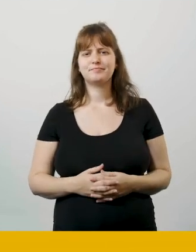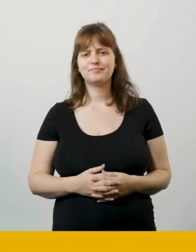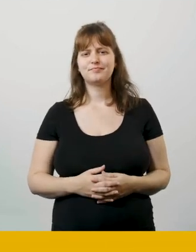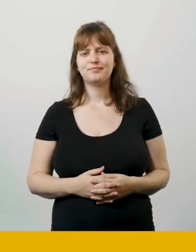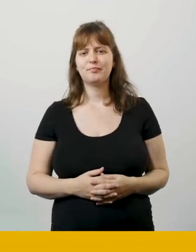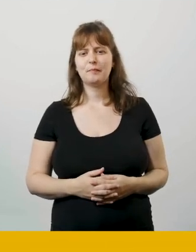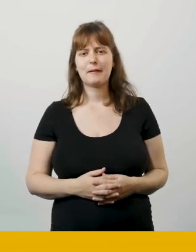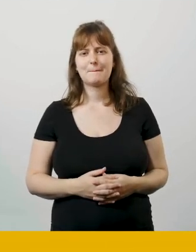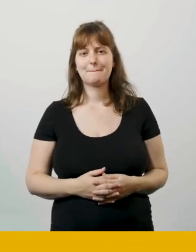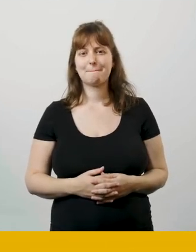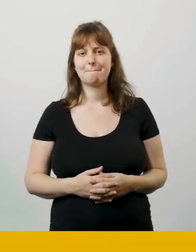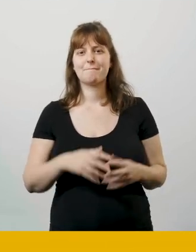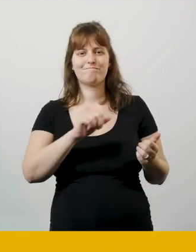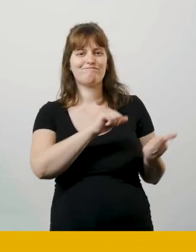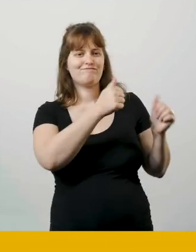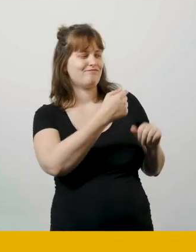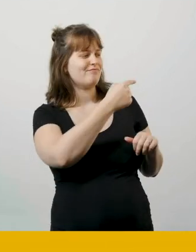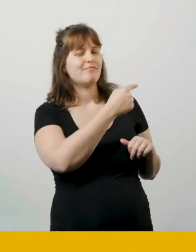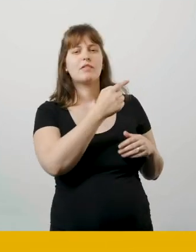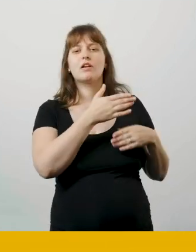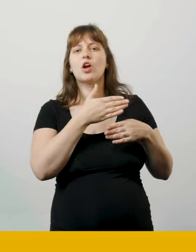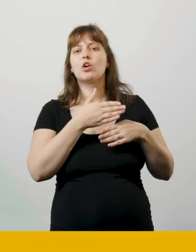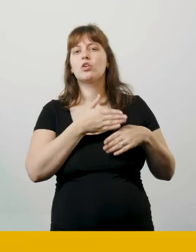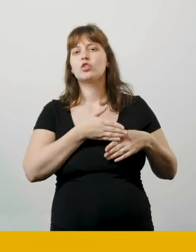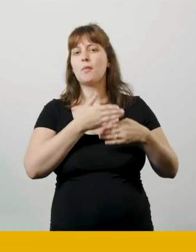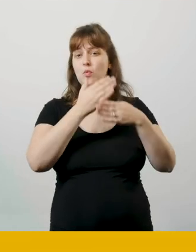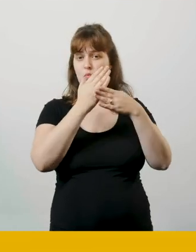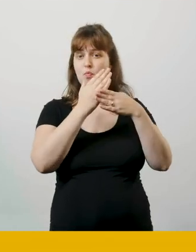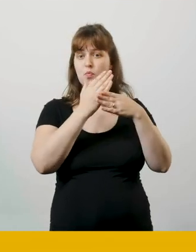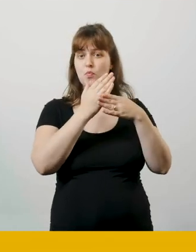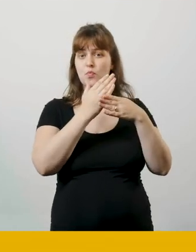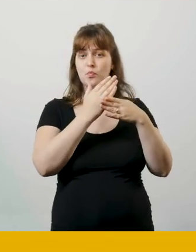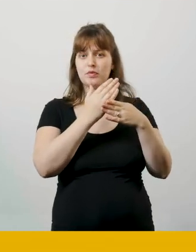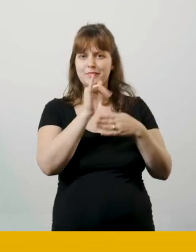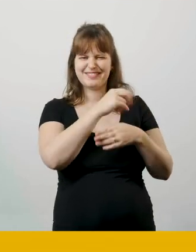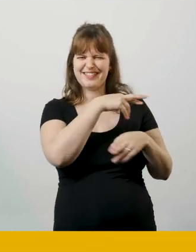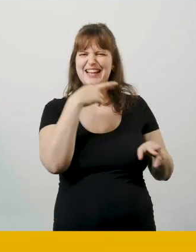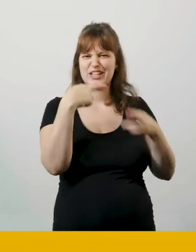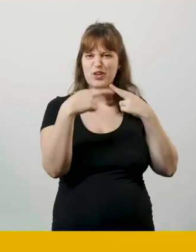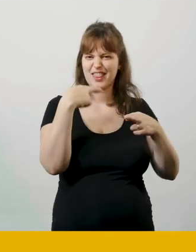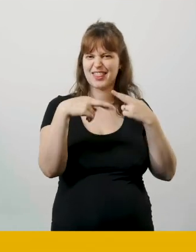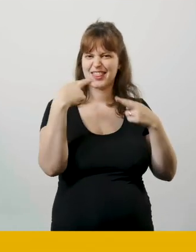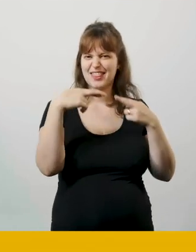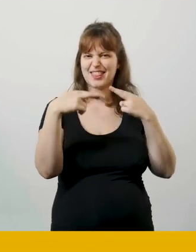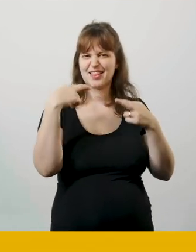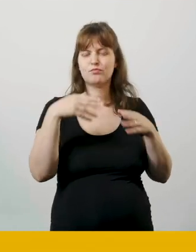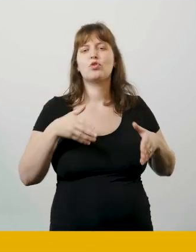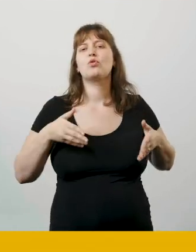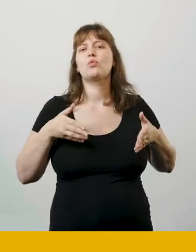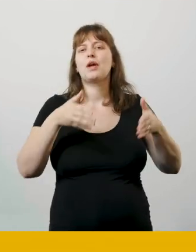Now we go to a building. This is a restaurant. Is a restaurant on the